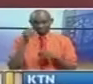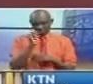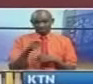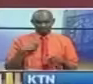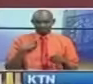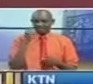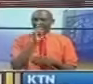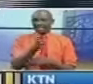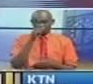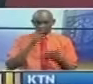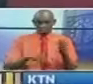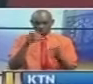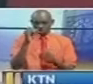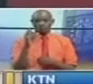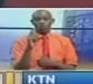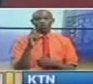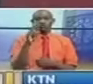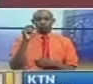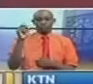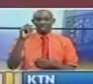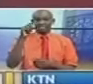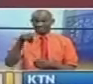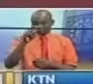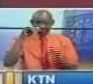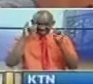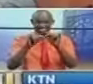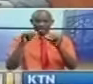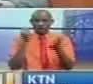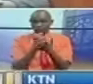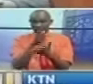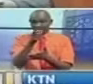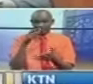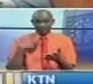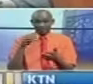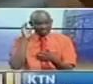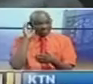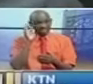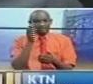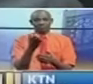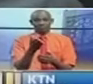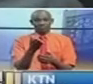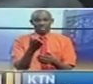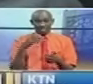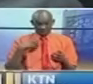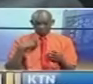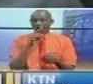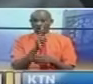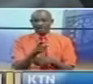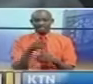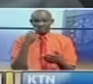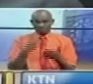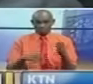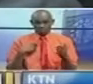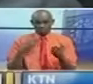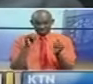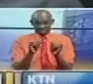directed that the six commissioners remain in office pending the hearing and determination of their petition. The effect of the grant of the orders of